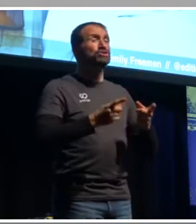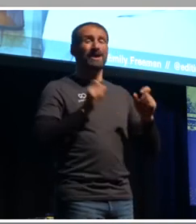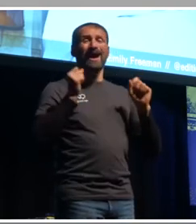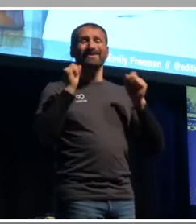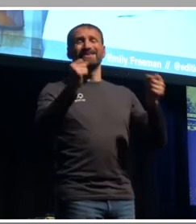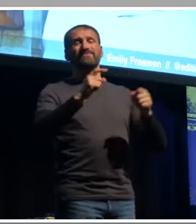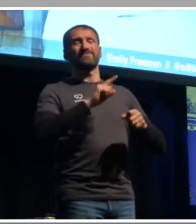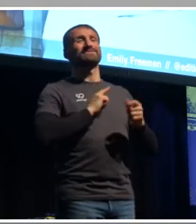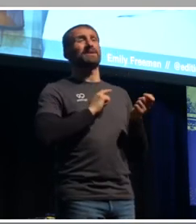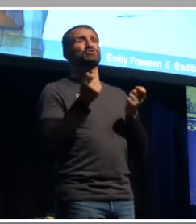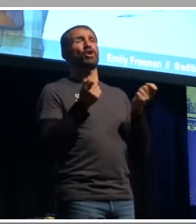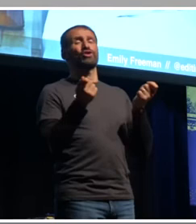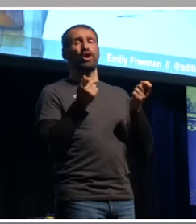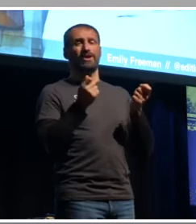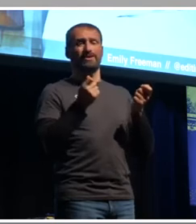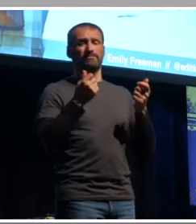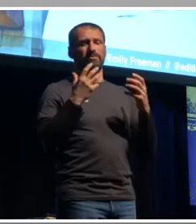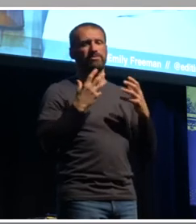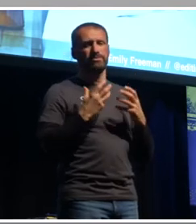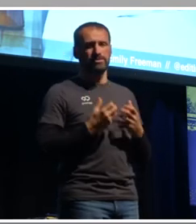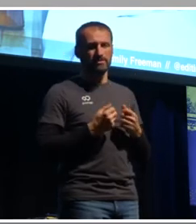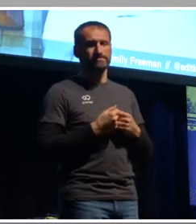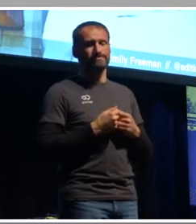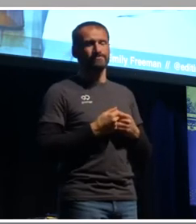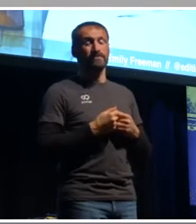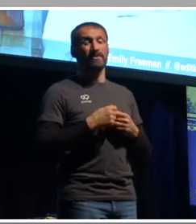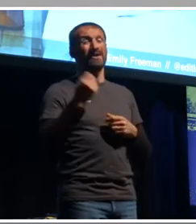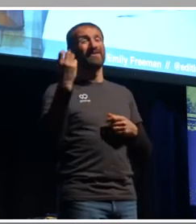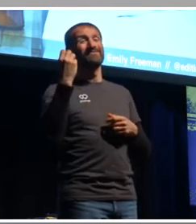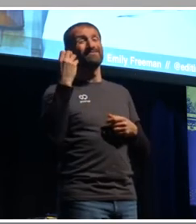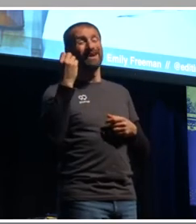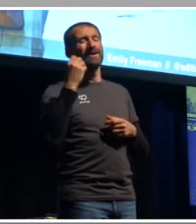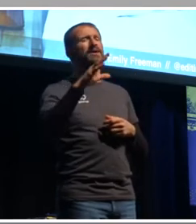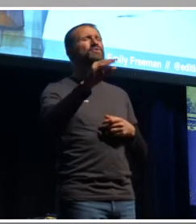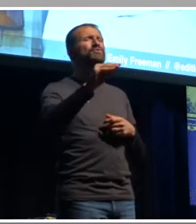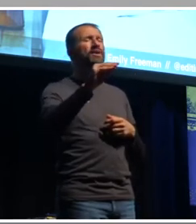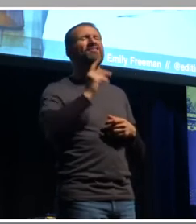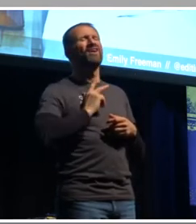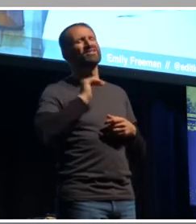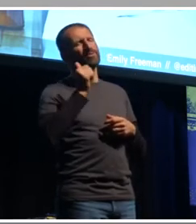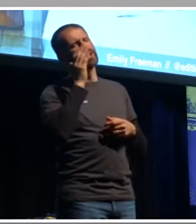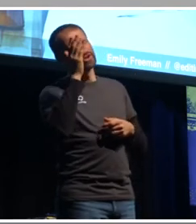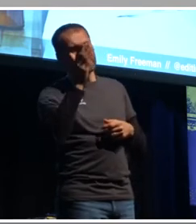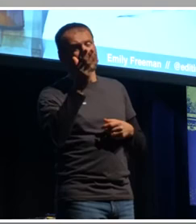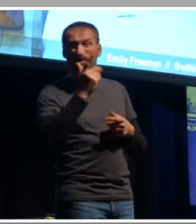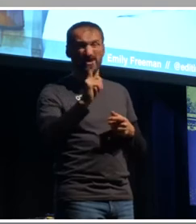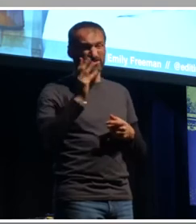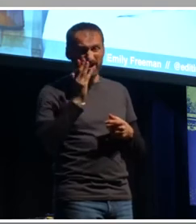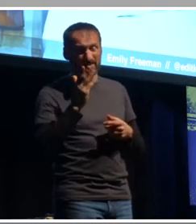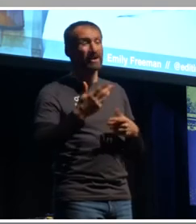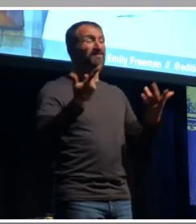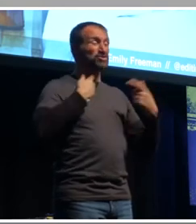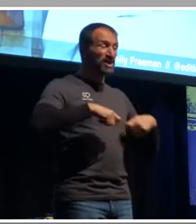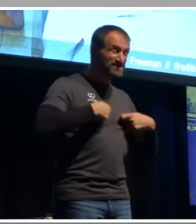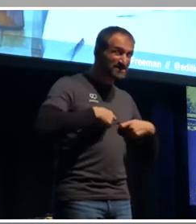self-control. Do you snooze the alarm? What do you wear? Do you have time for breakfast at home? Do the kids do